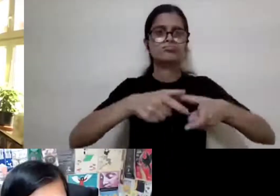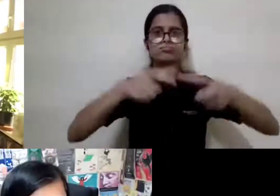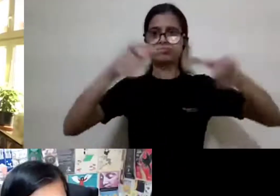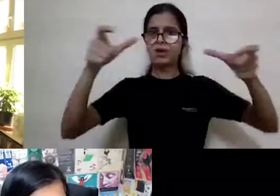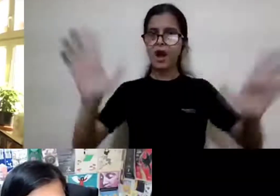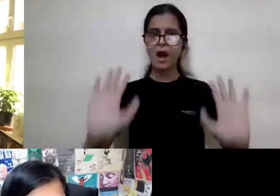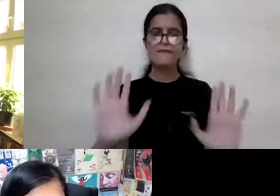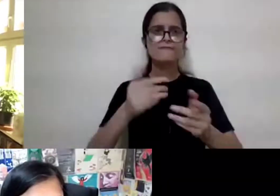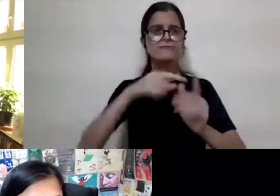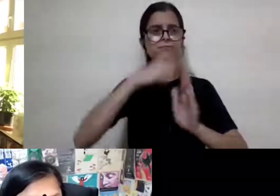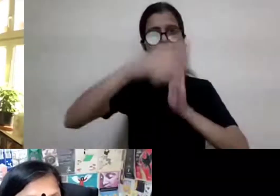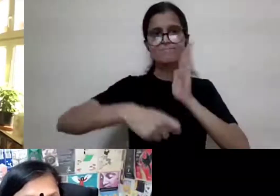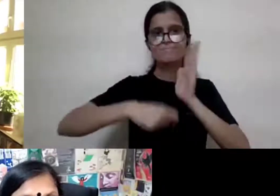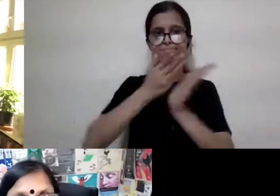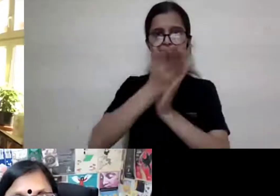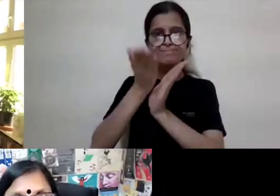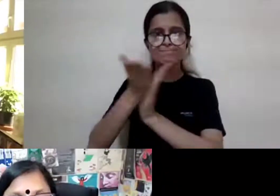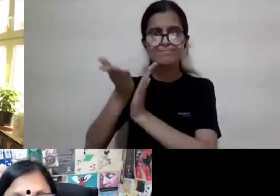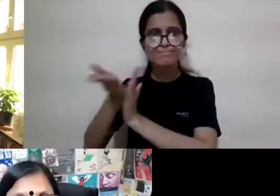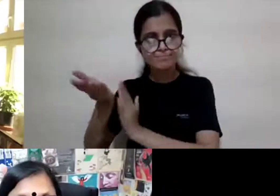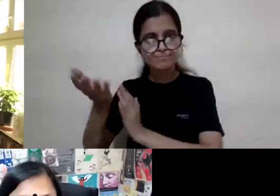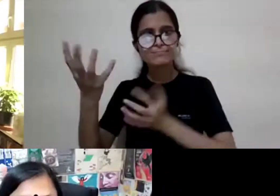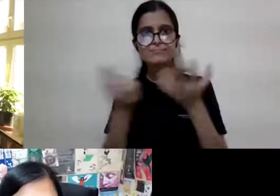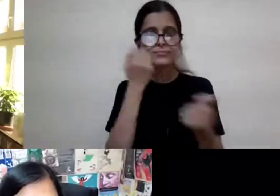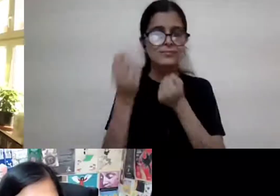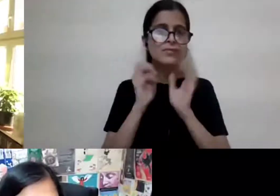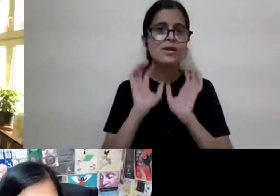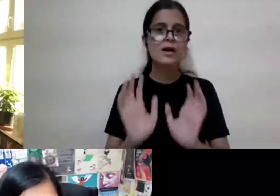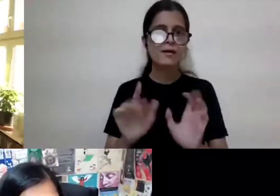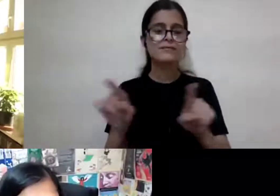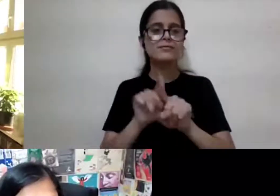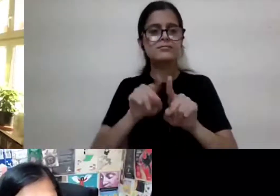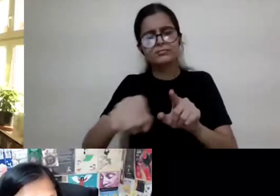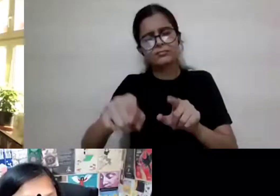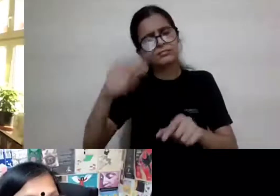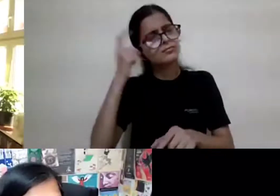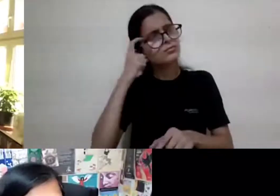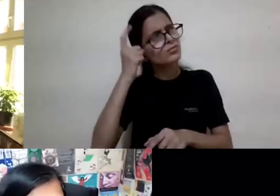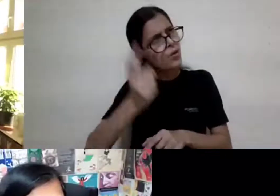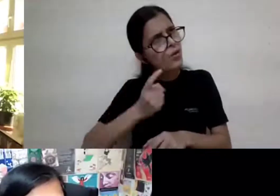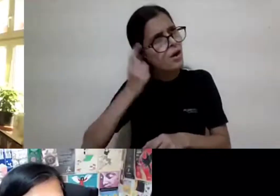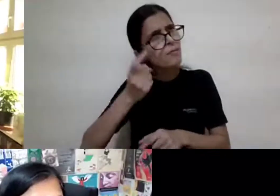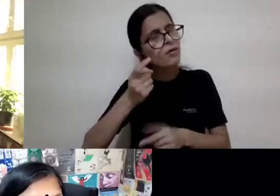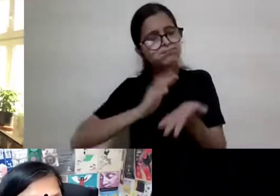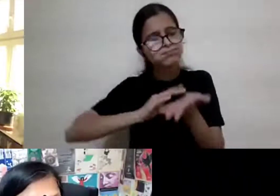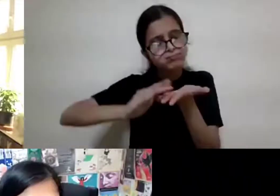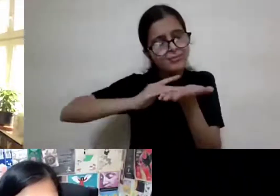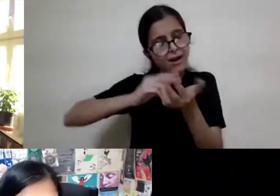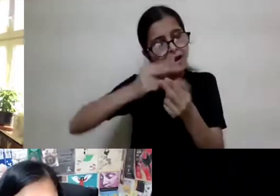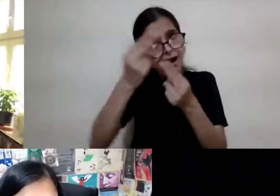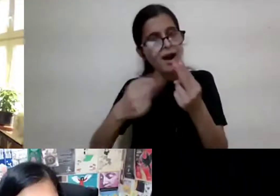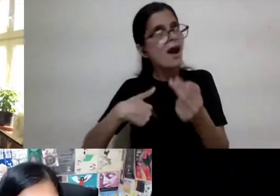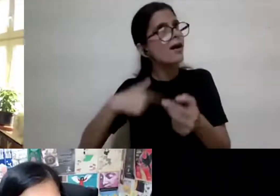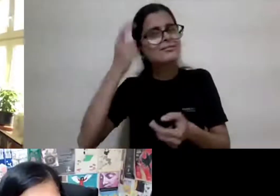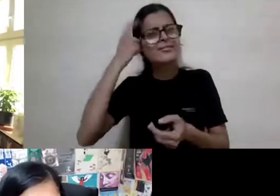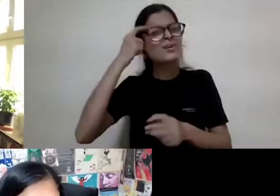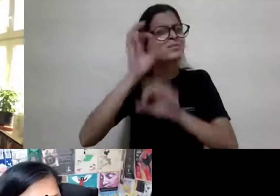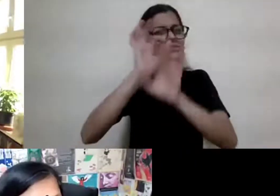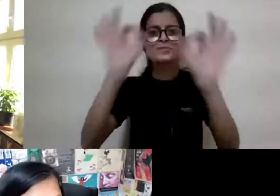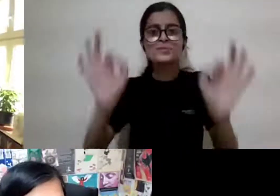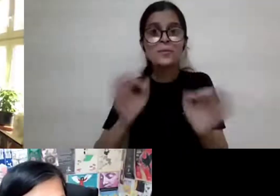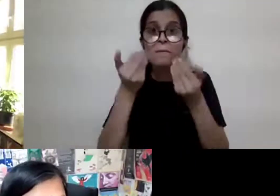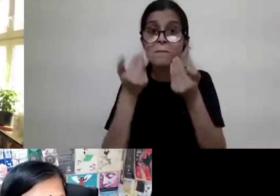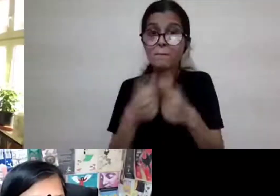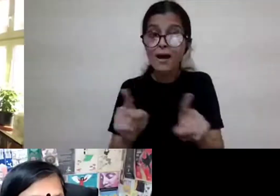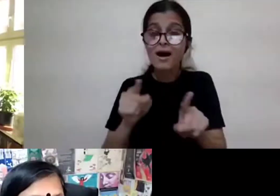wayfinding projects. One has never thought about tactile paintings or tactile building plans